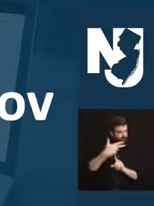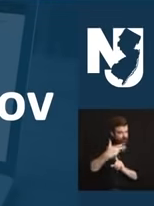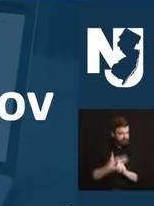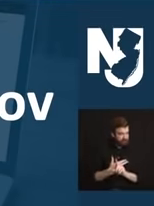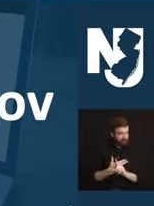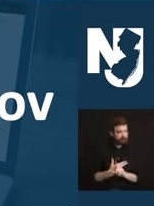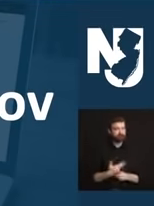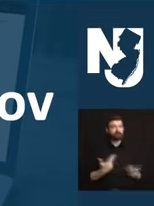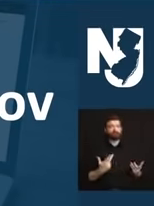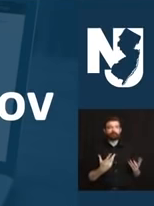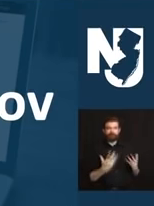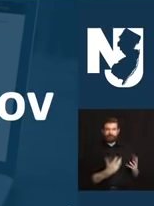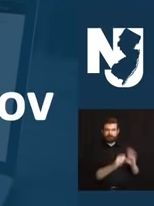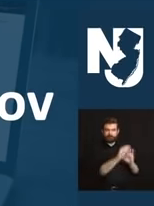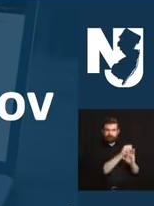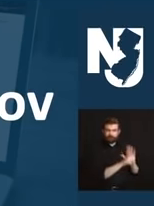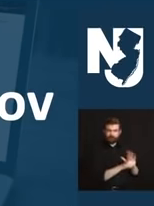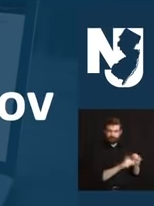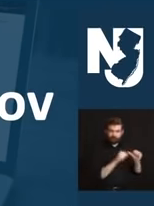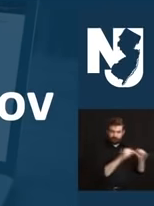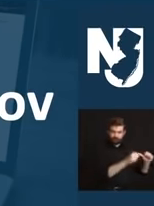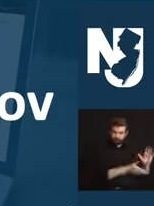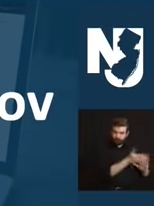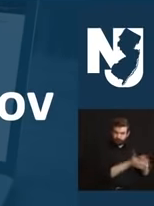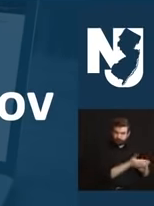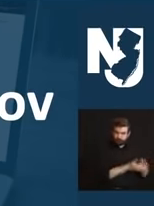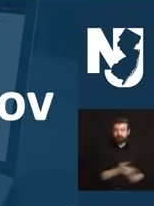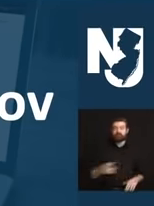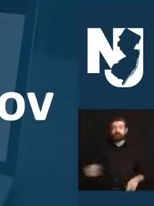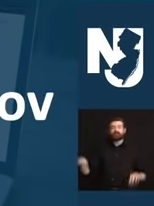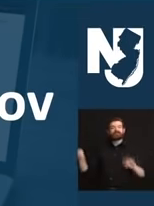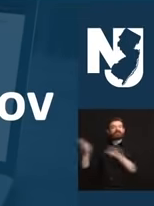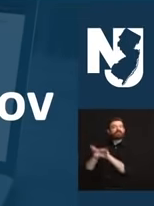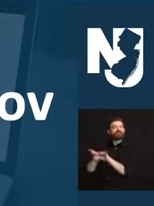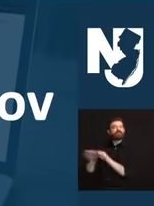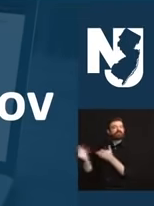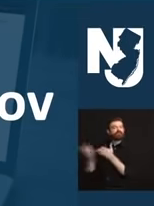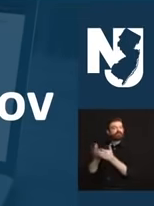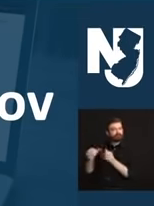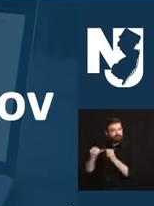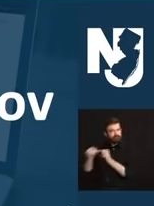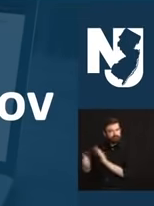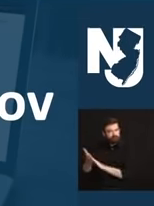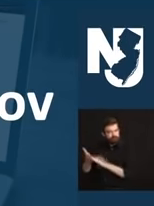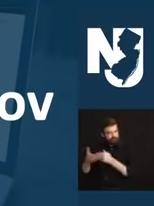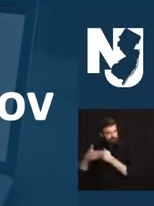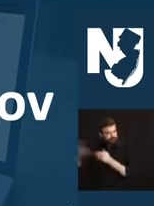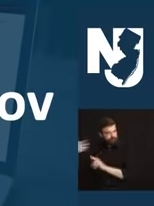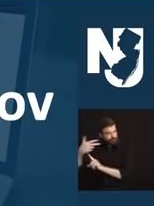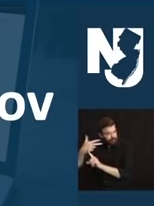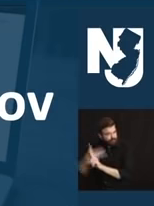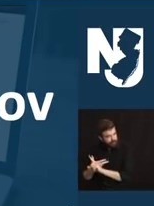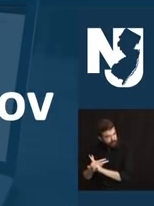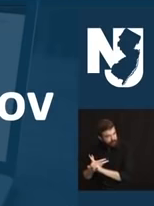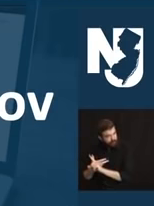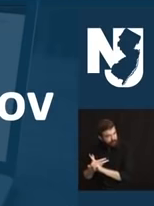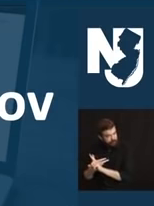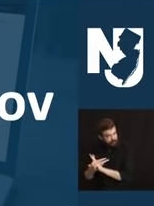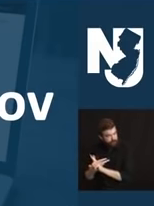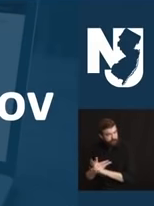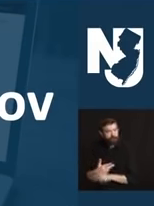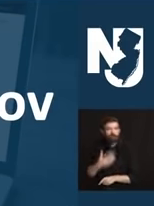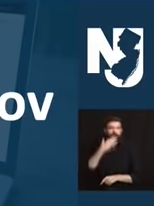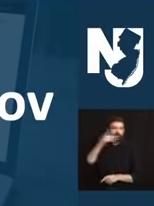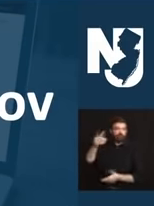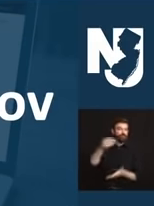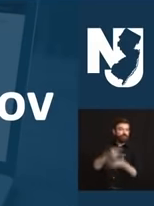are relying upon up and running. I thank Treasurer Liz Moya and her entire team for all the work they put in to